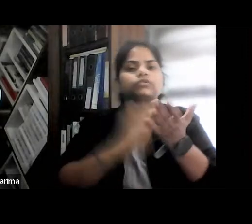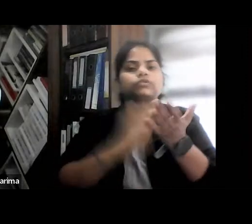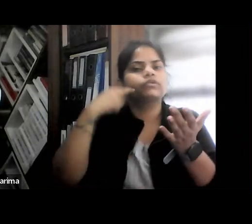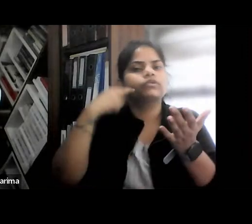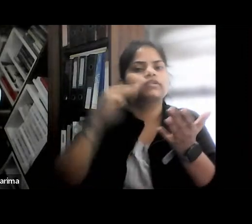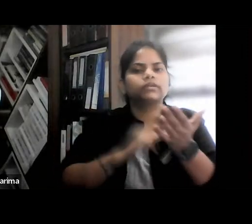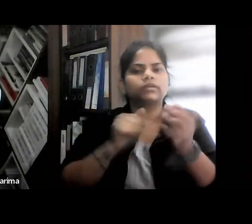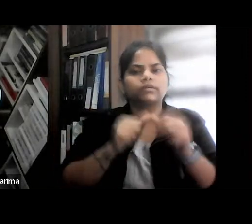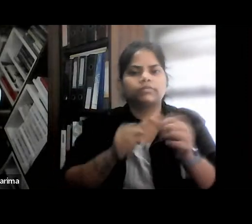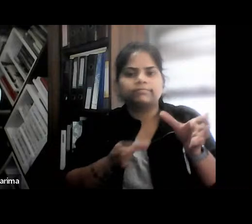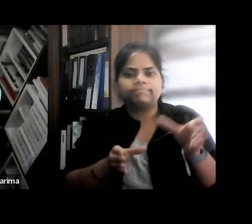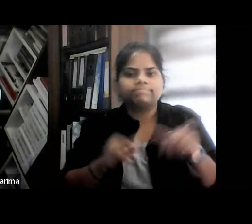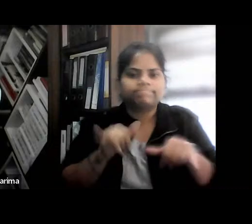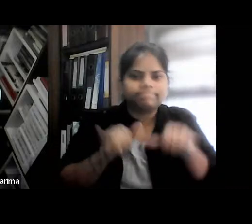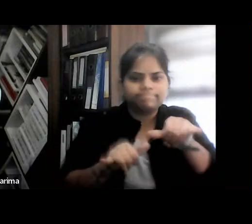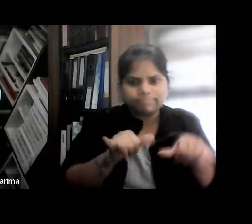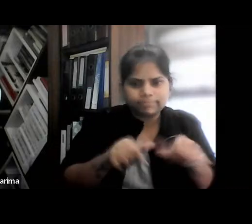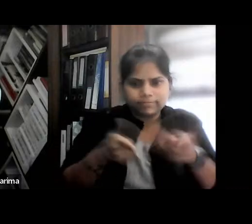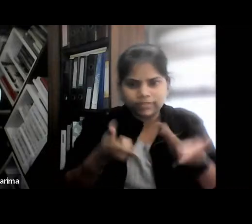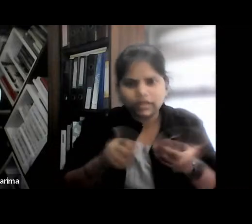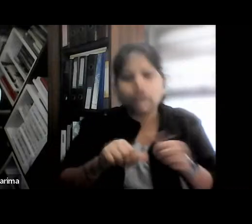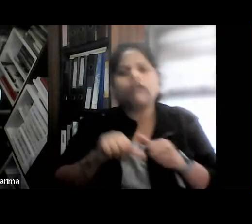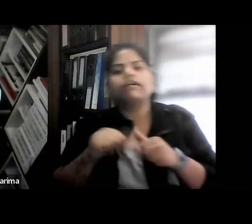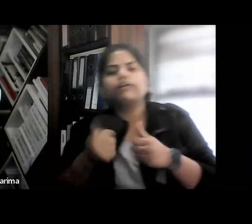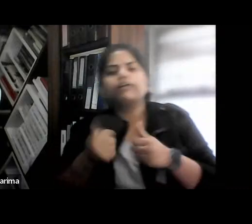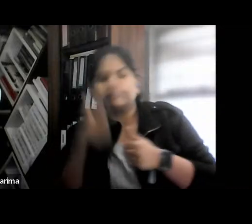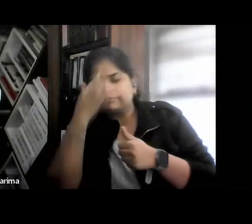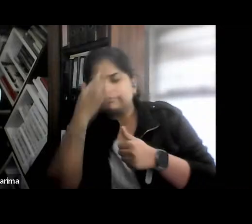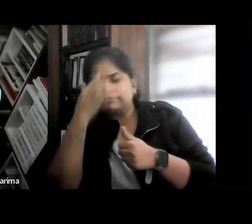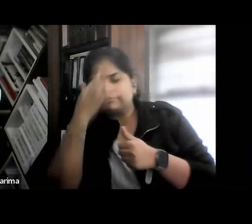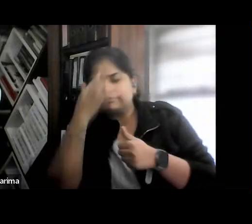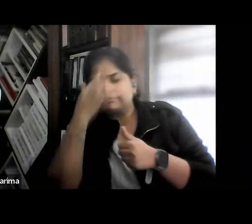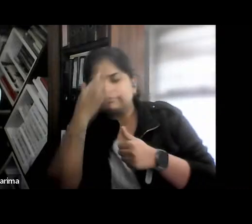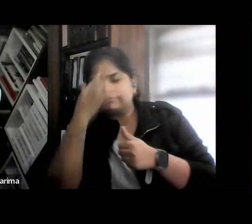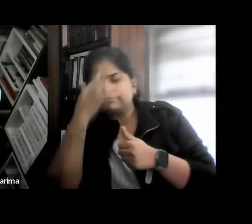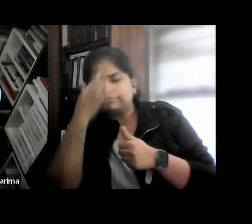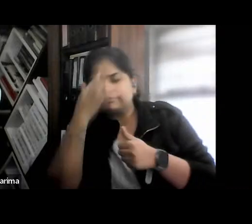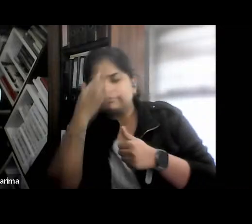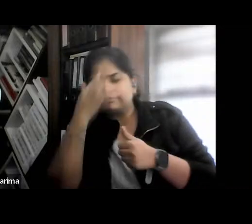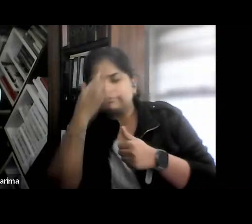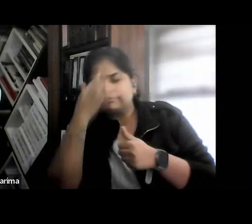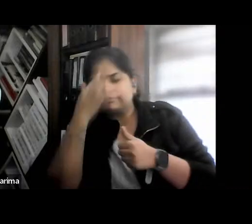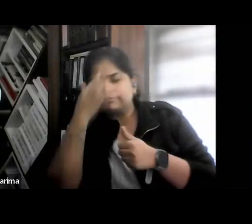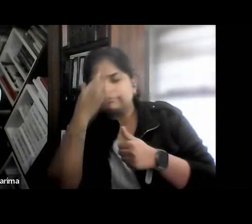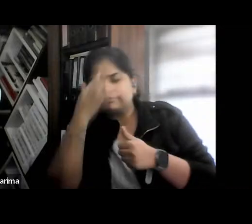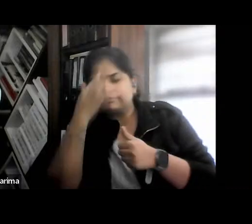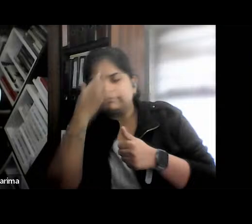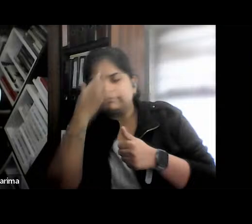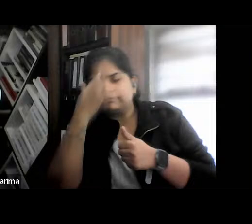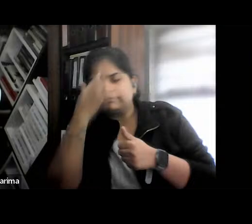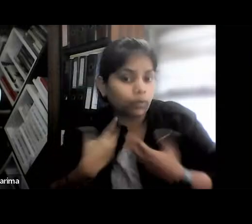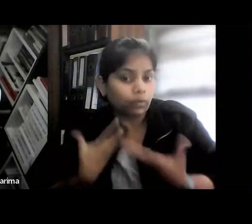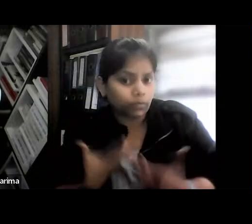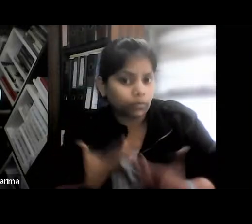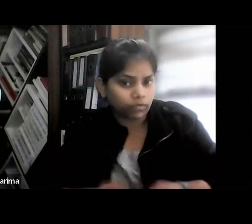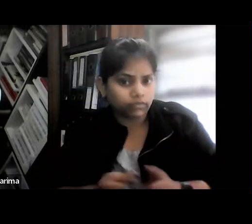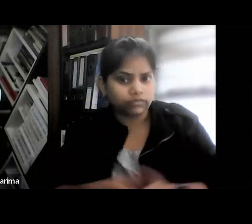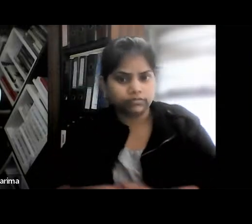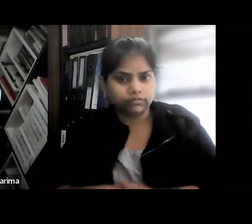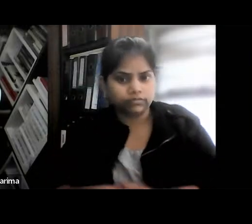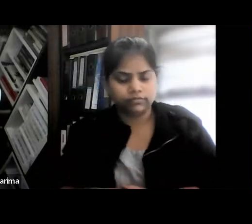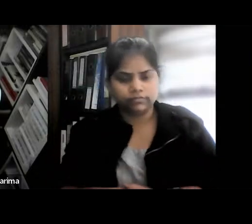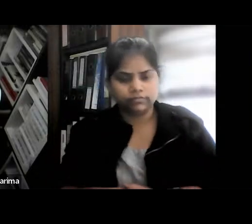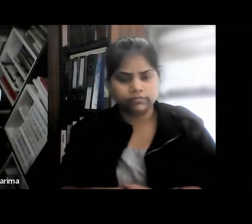and any other exigencies as and when they may arise. All right. And she's also someone who's going to be the